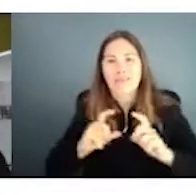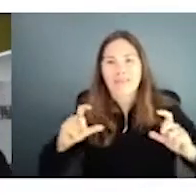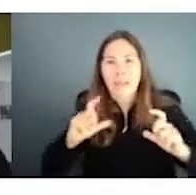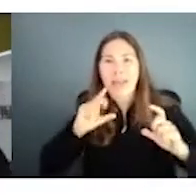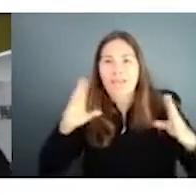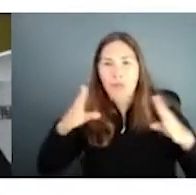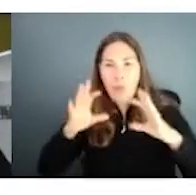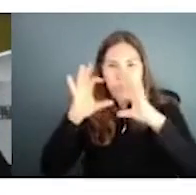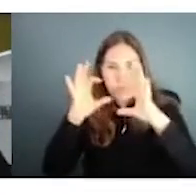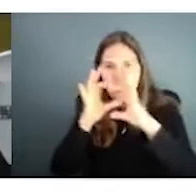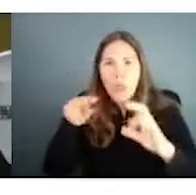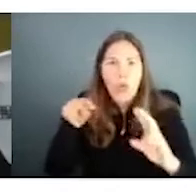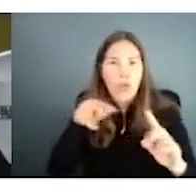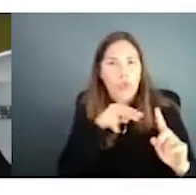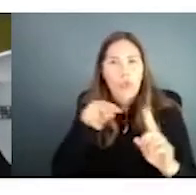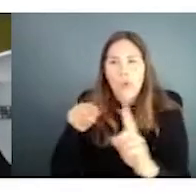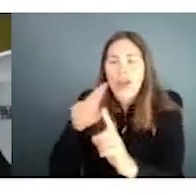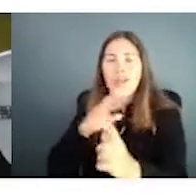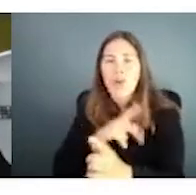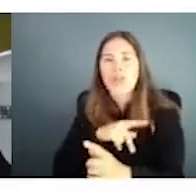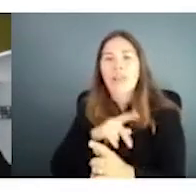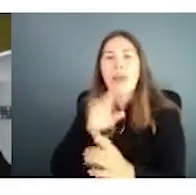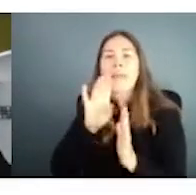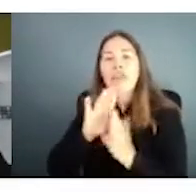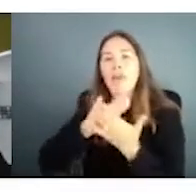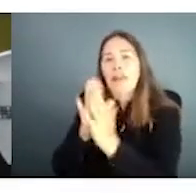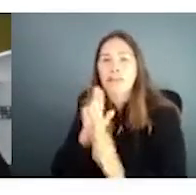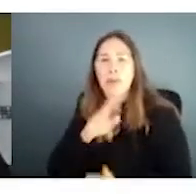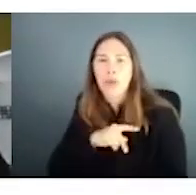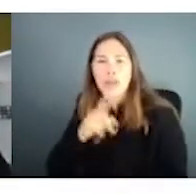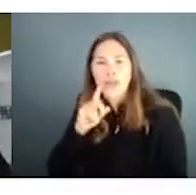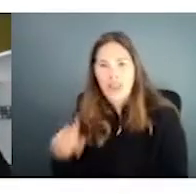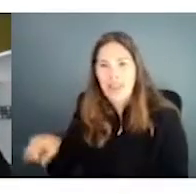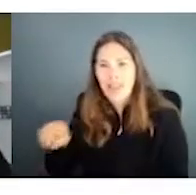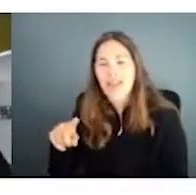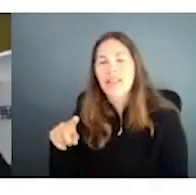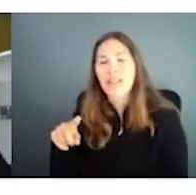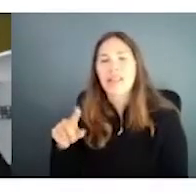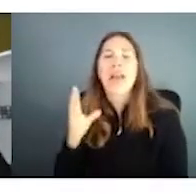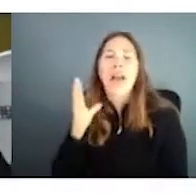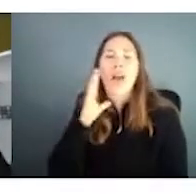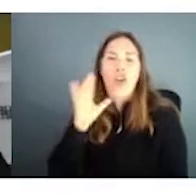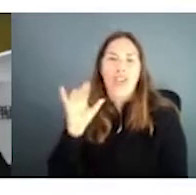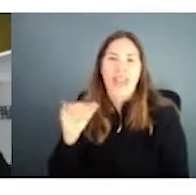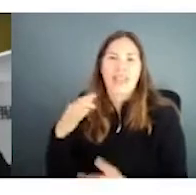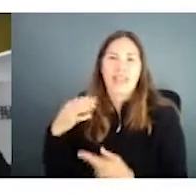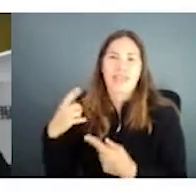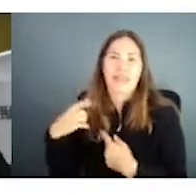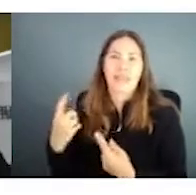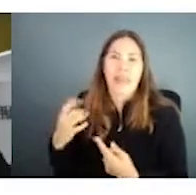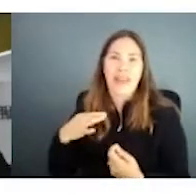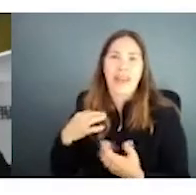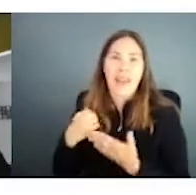points, that the pictures are personal to them. And I know that has been helpful. The big challenge